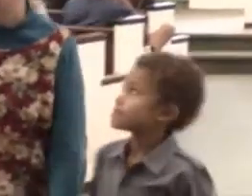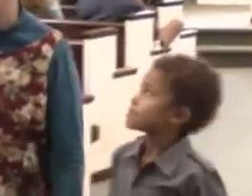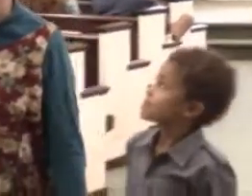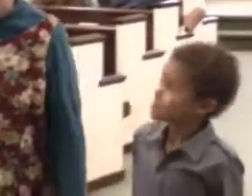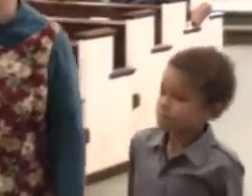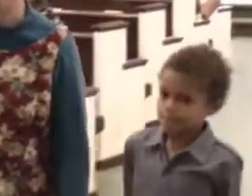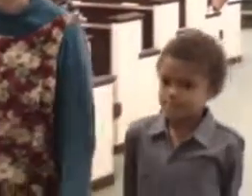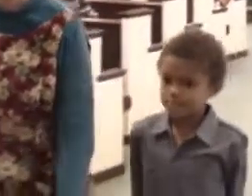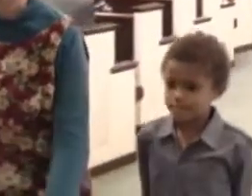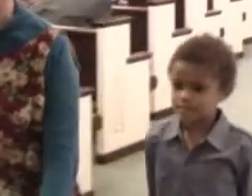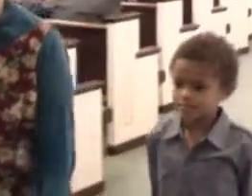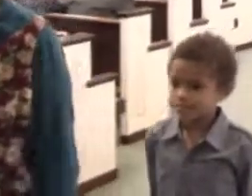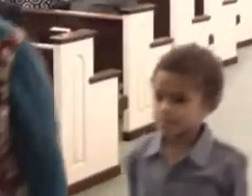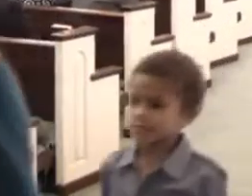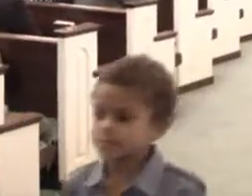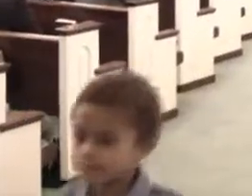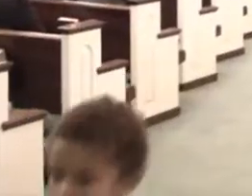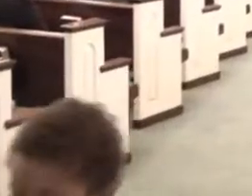Okay.